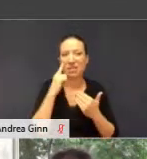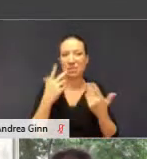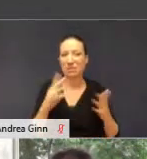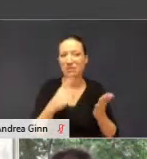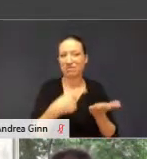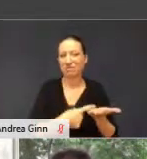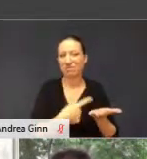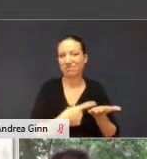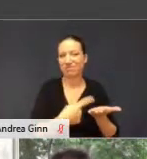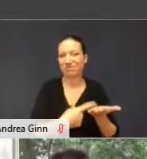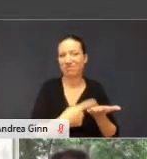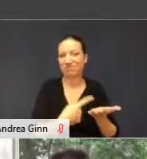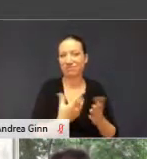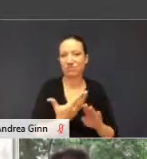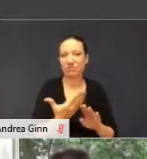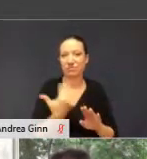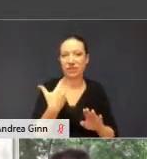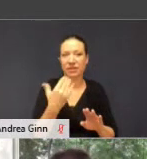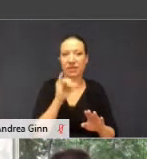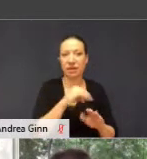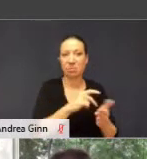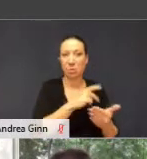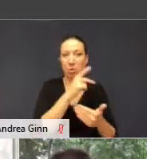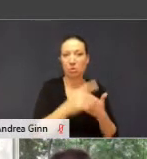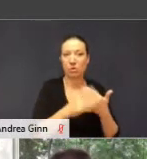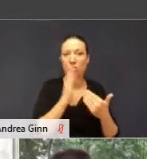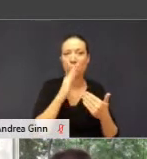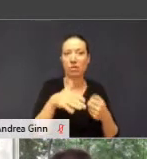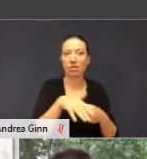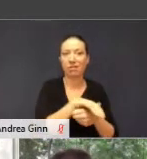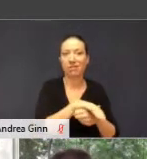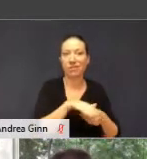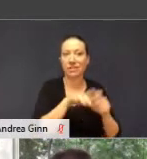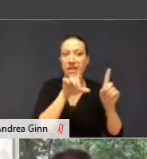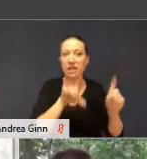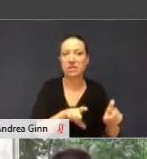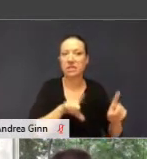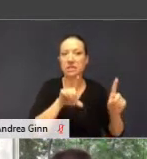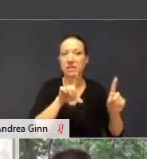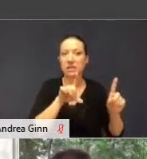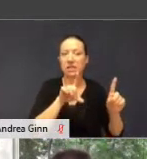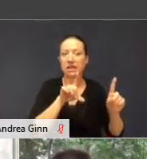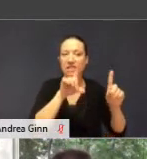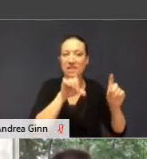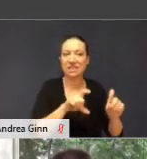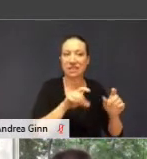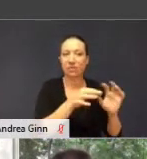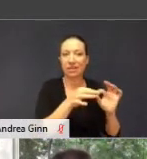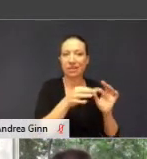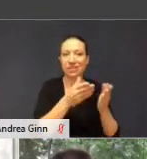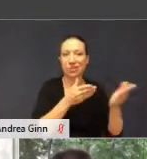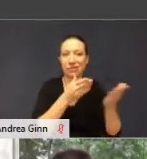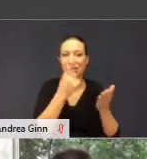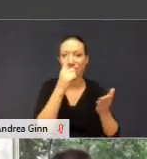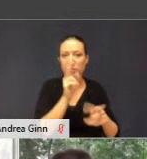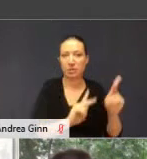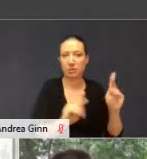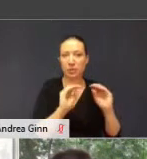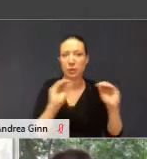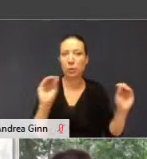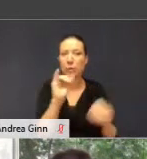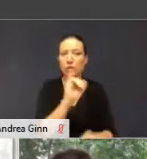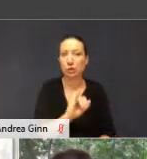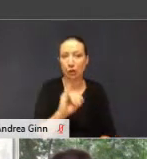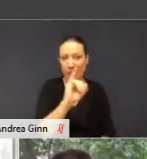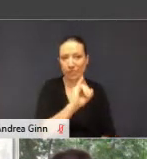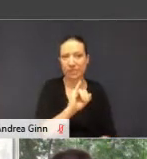all. And that program covers testing and testing related services for the uninsured. And we